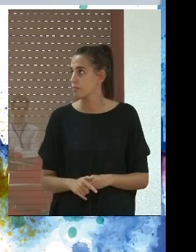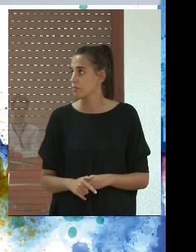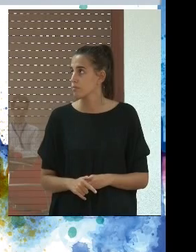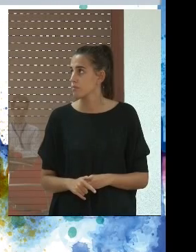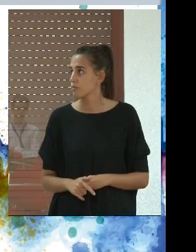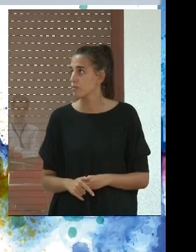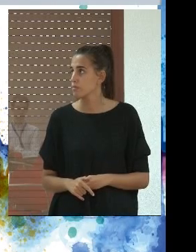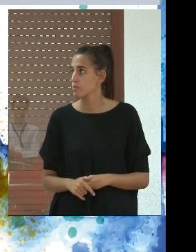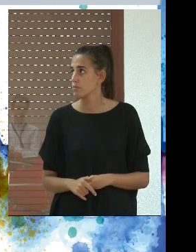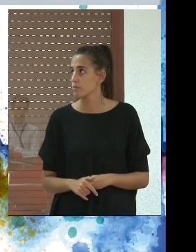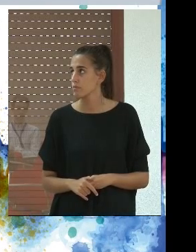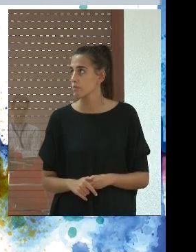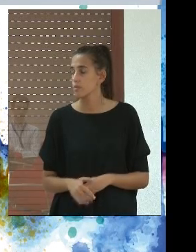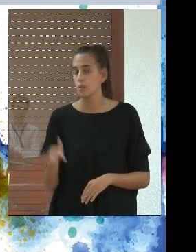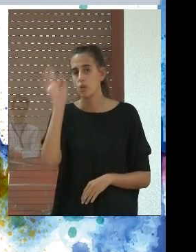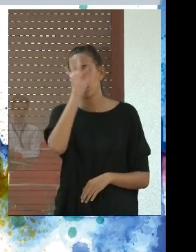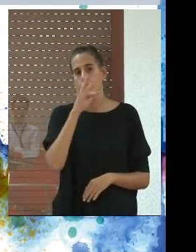computer.